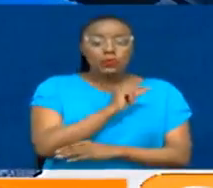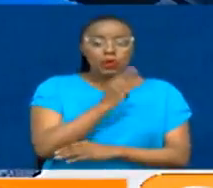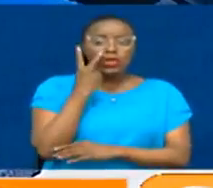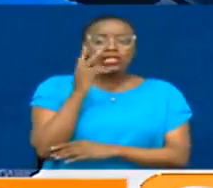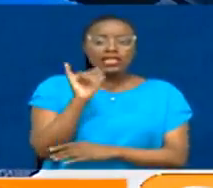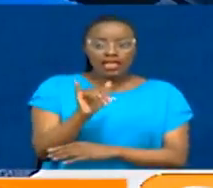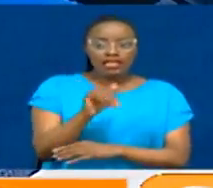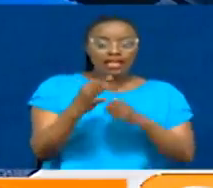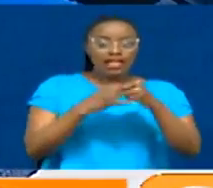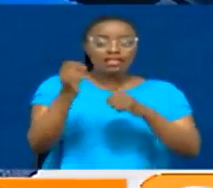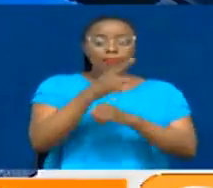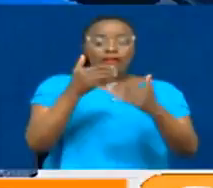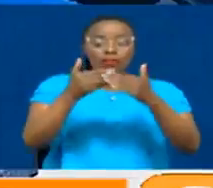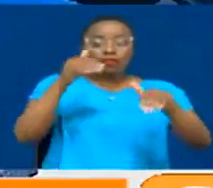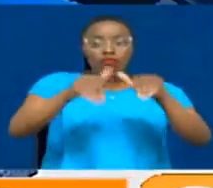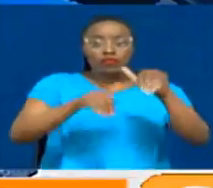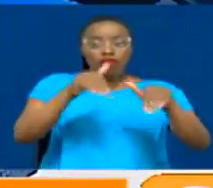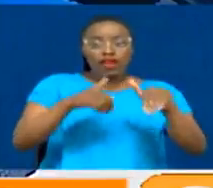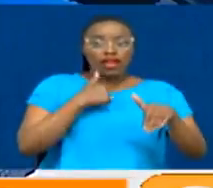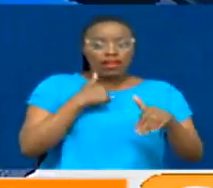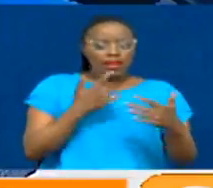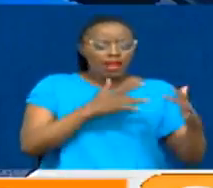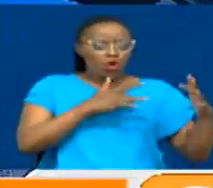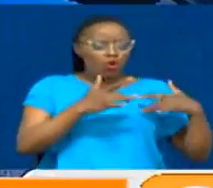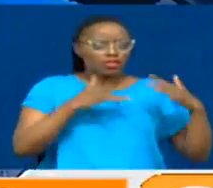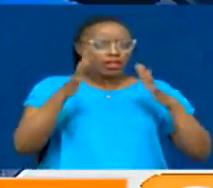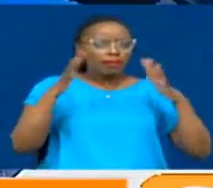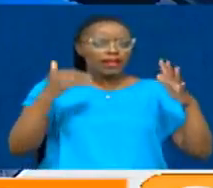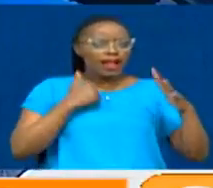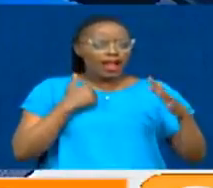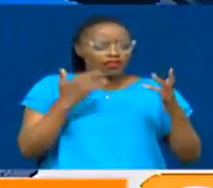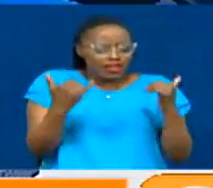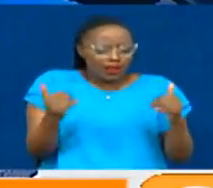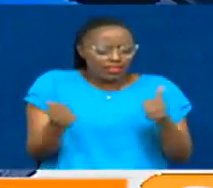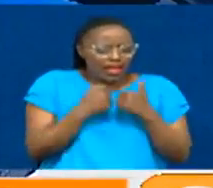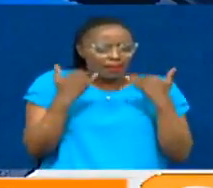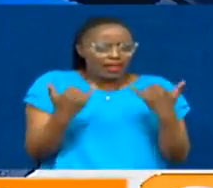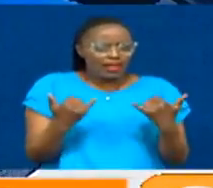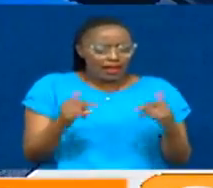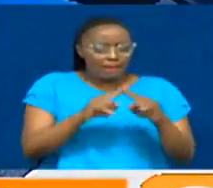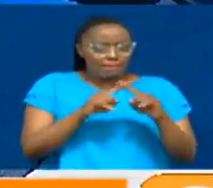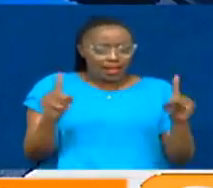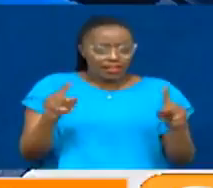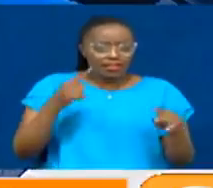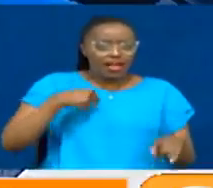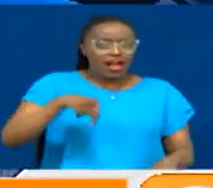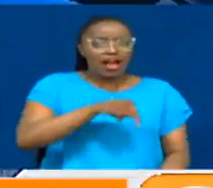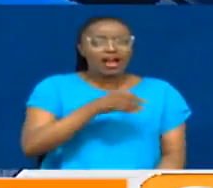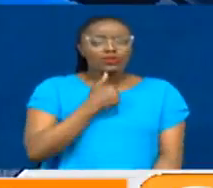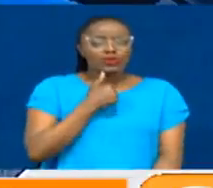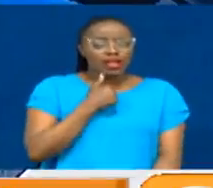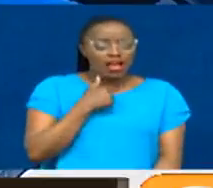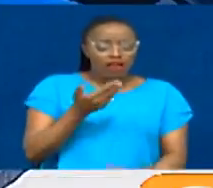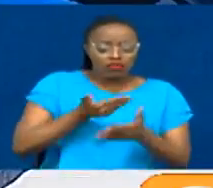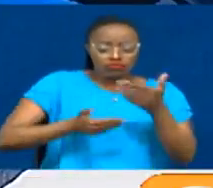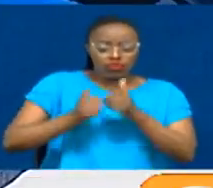way. 8 months to election, and we're getting concerned if this is what is happening now. But we've had engagement with